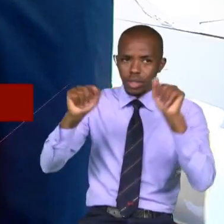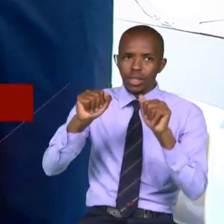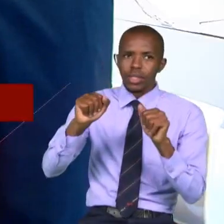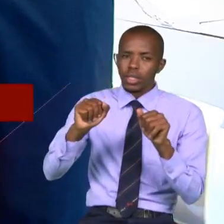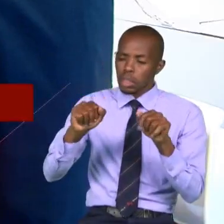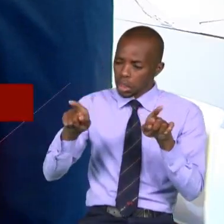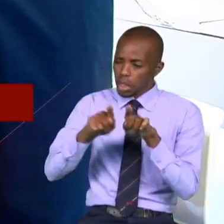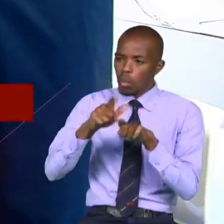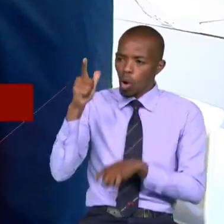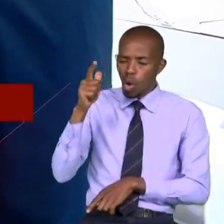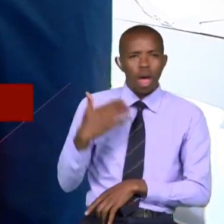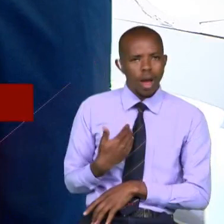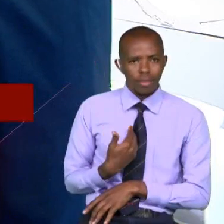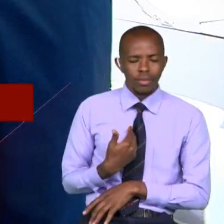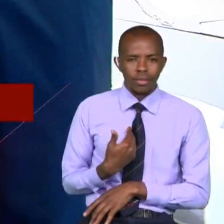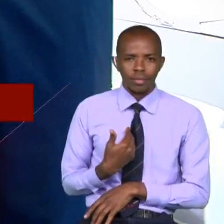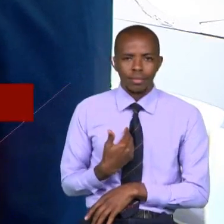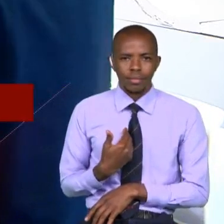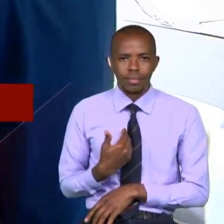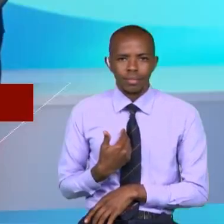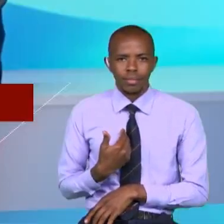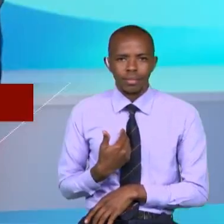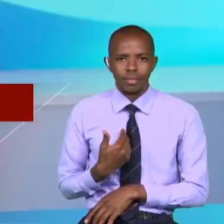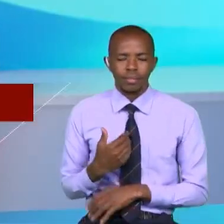lawyers, but they didn't see him fit.